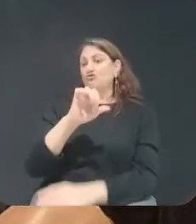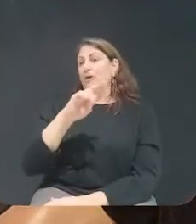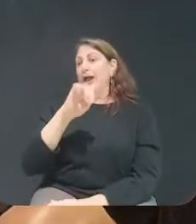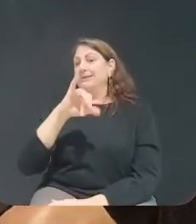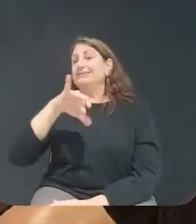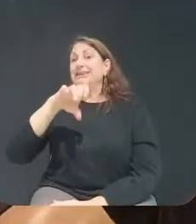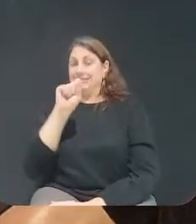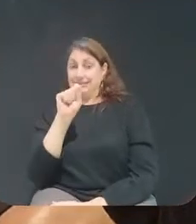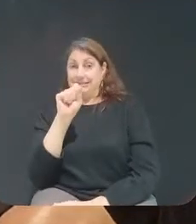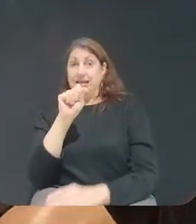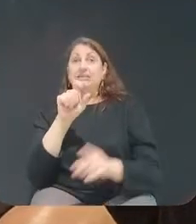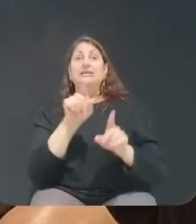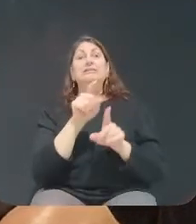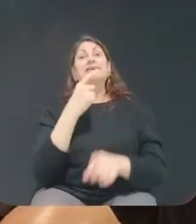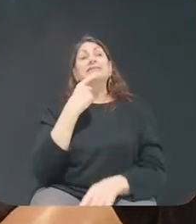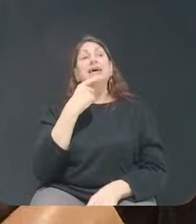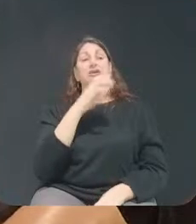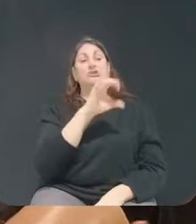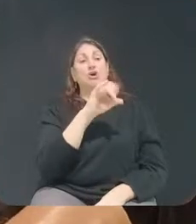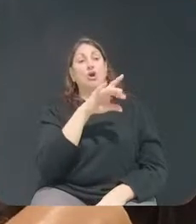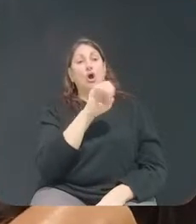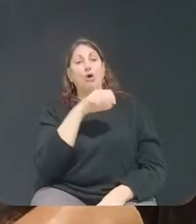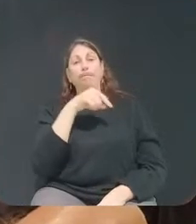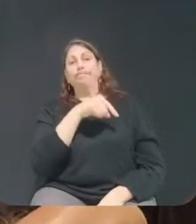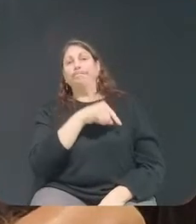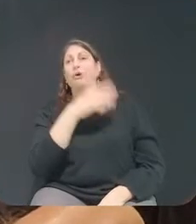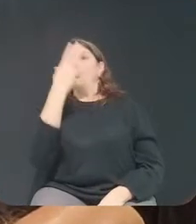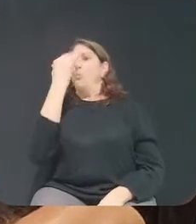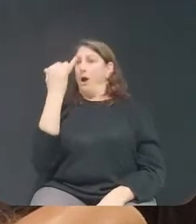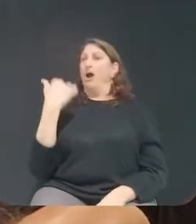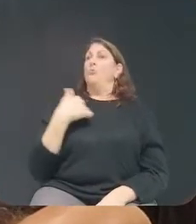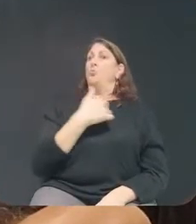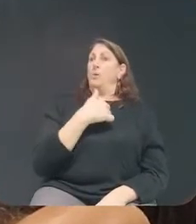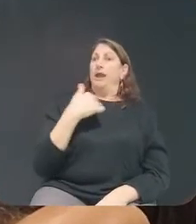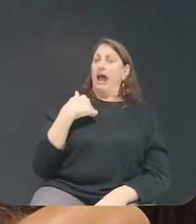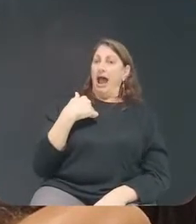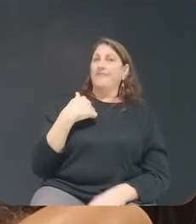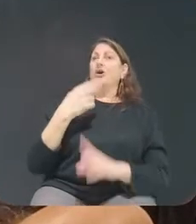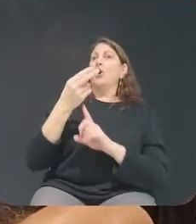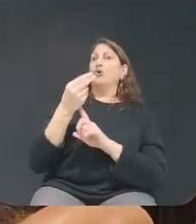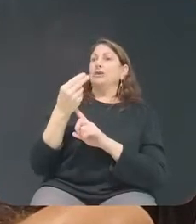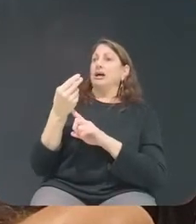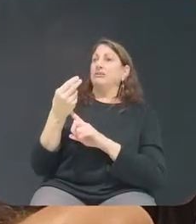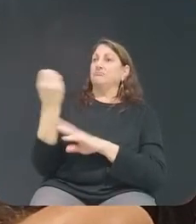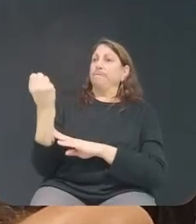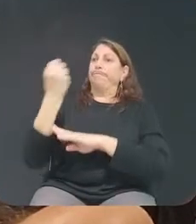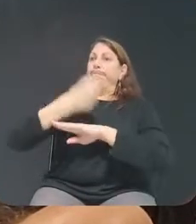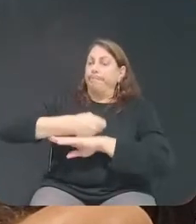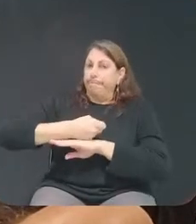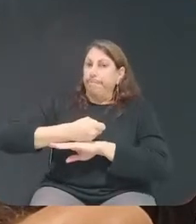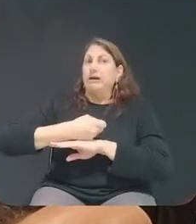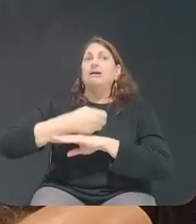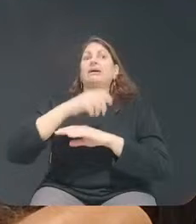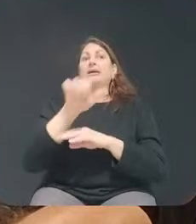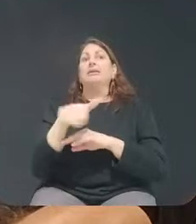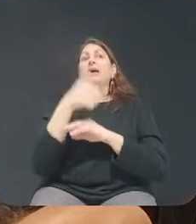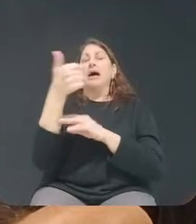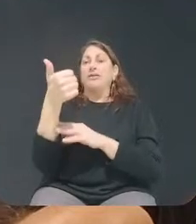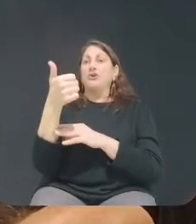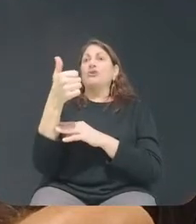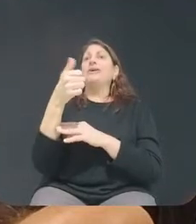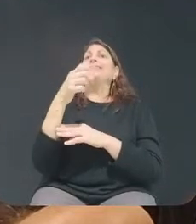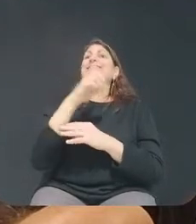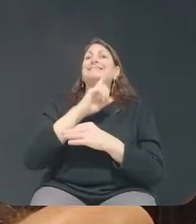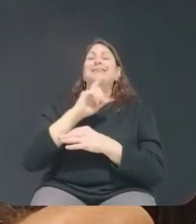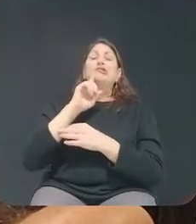as responsible for the closing of residency hotels and other single room occupancy or SRO housing. In